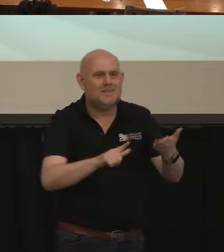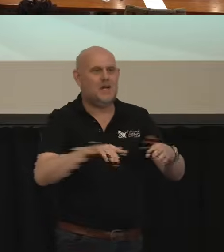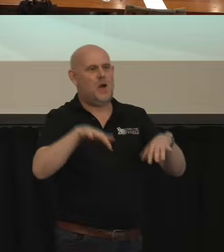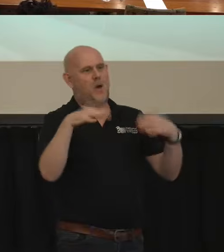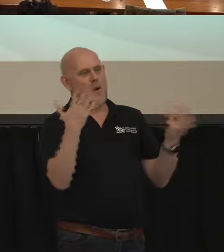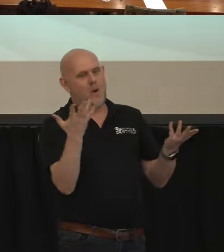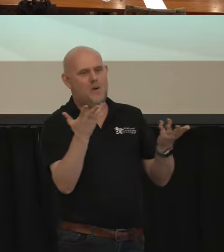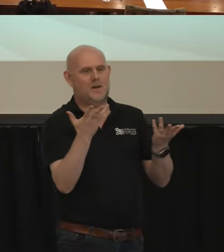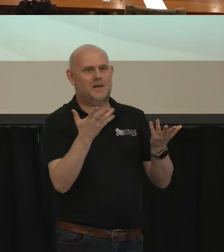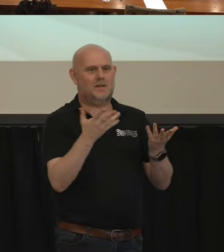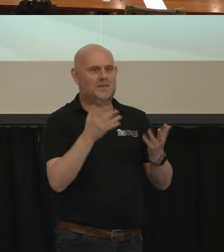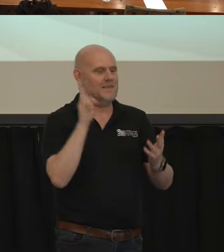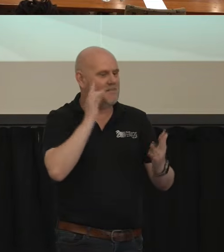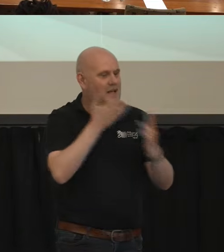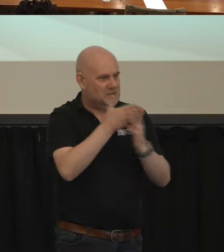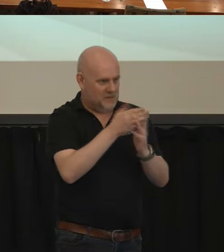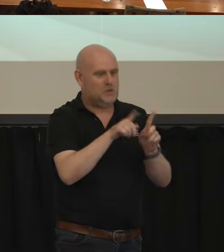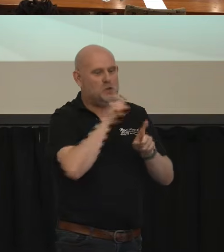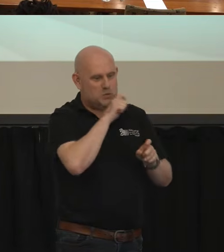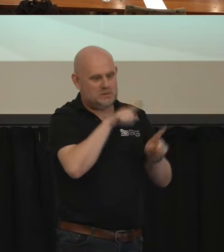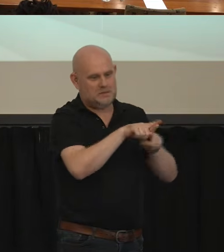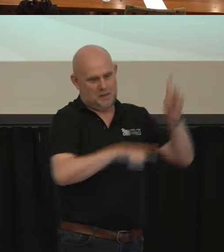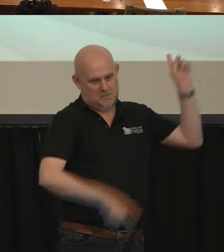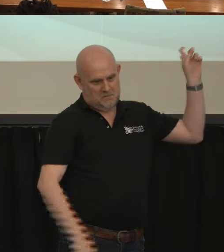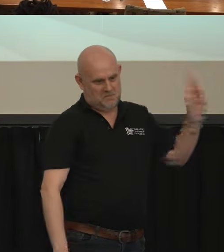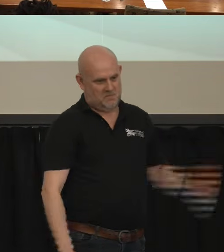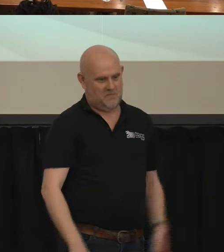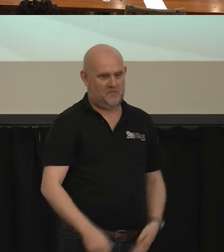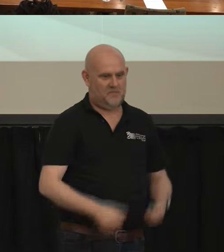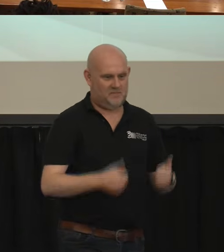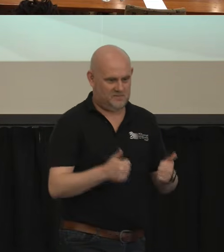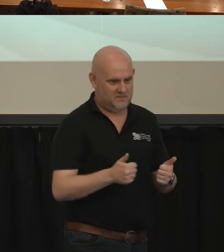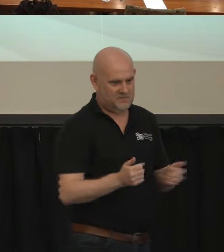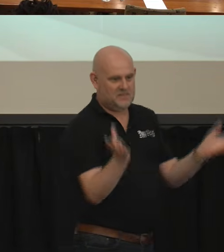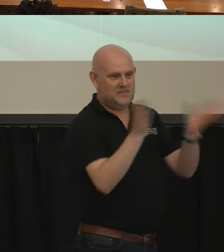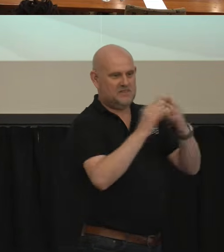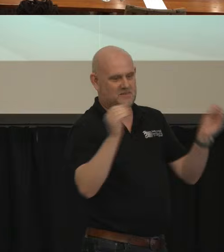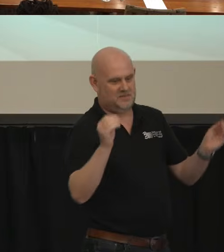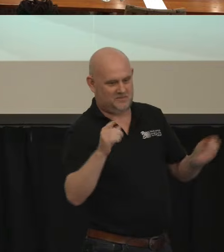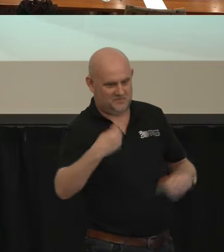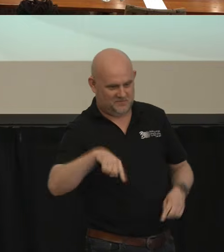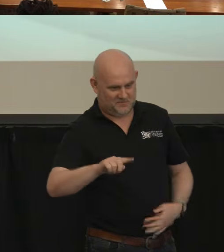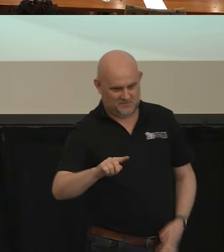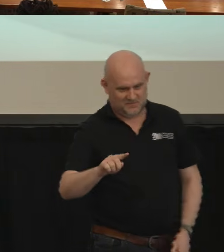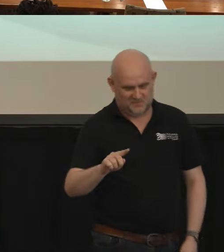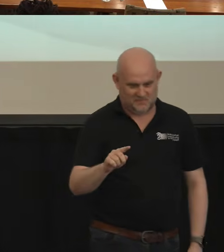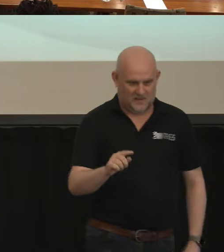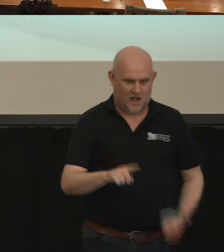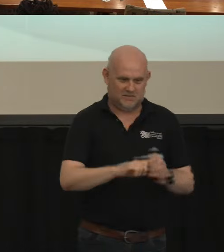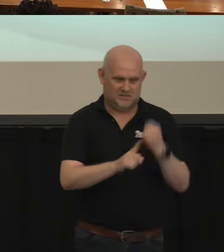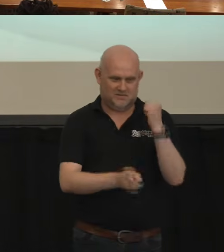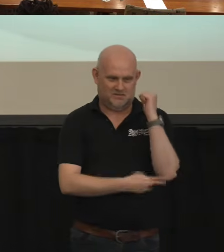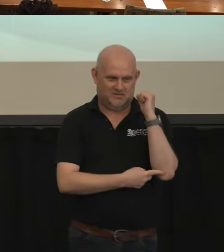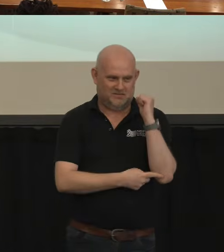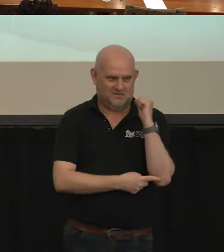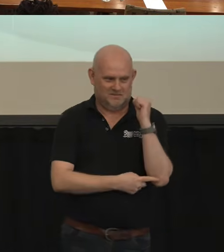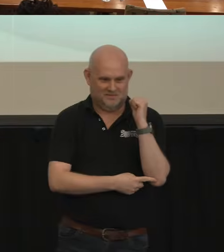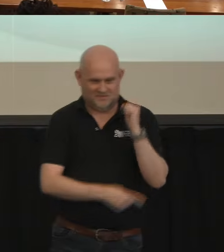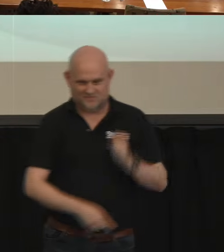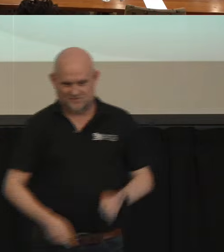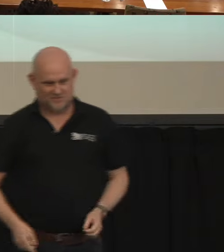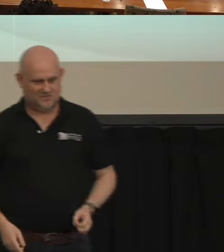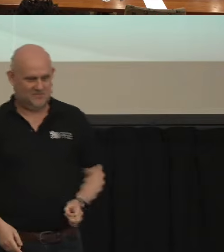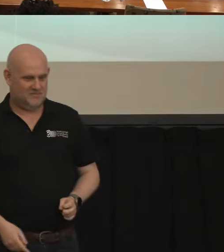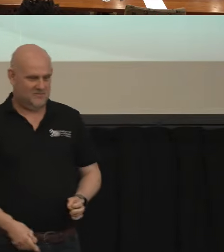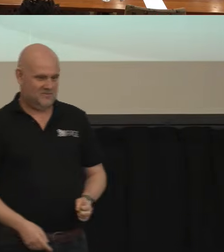So for instance, all the different projects that we have, we do in our studios as well. So that is us